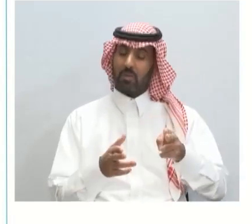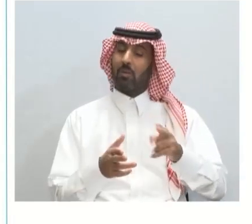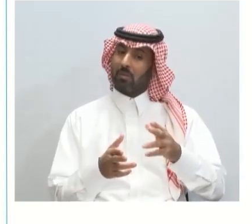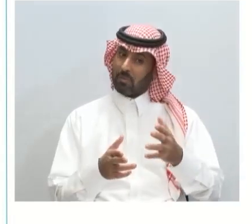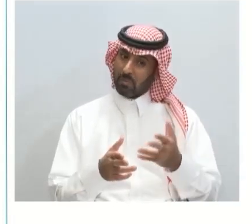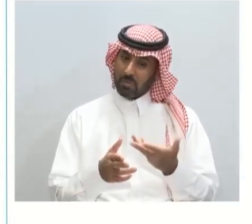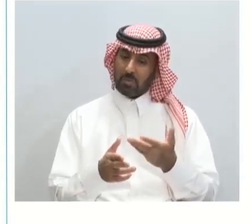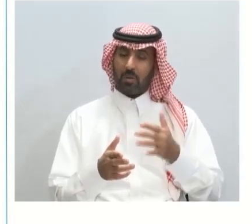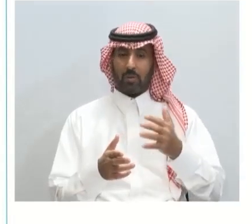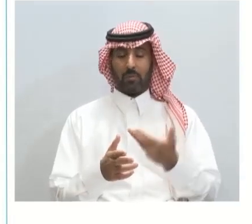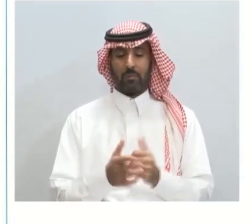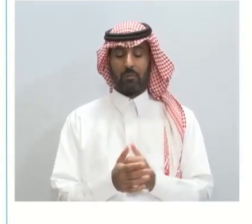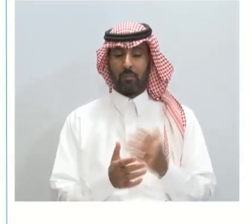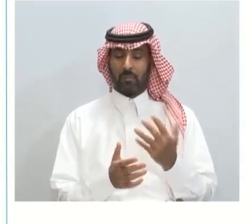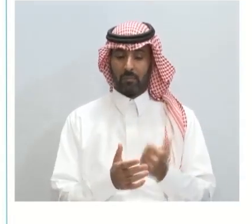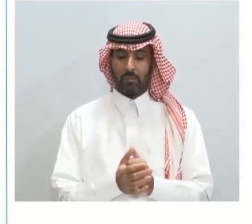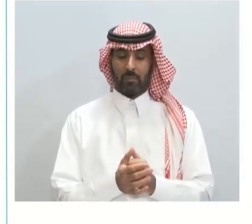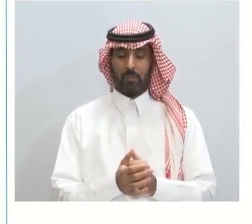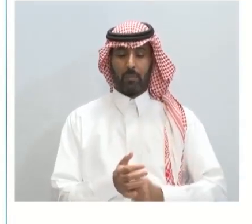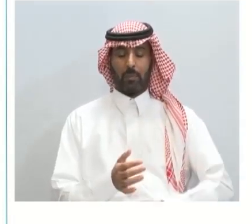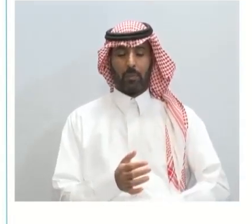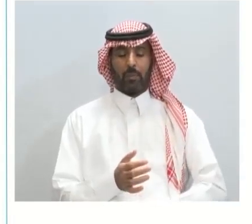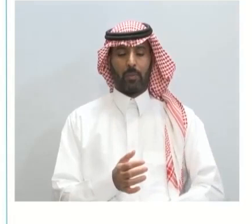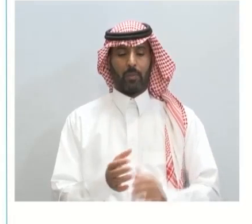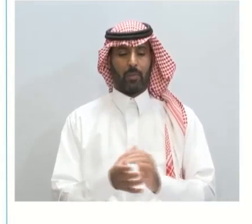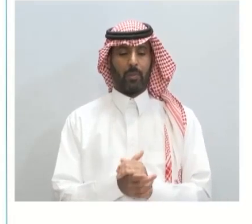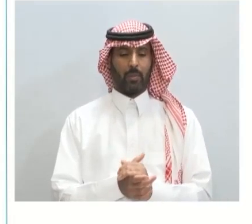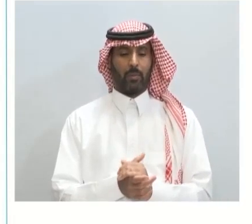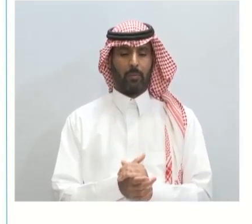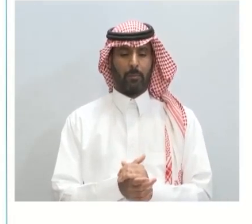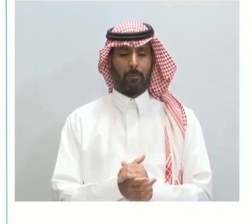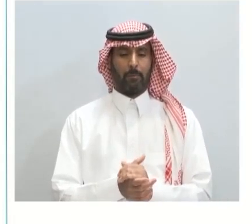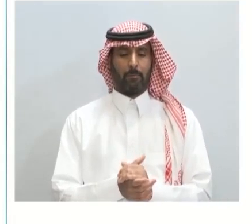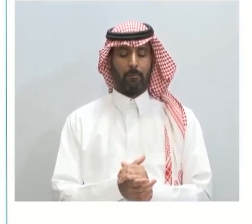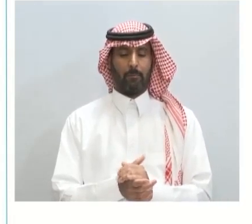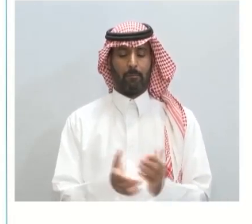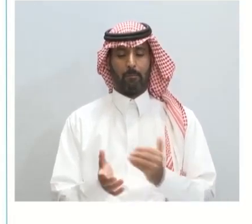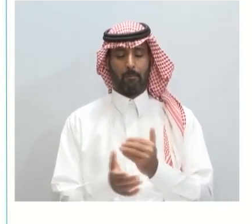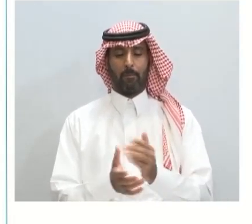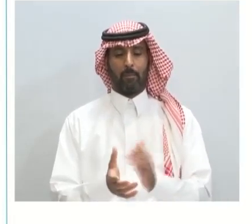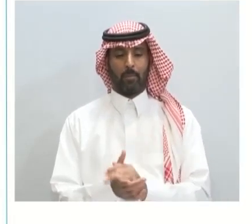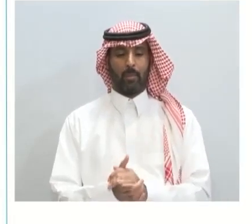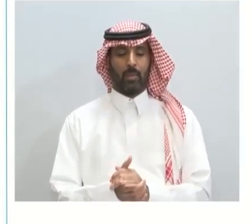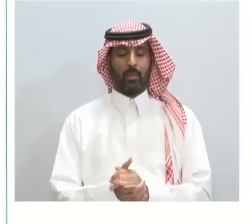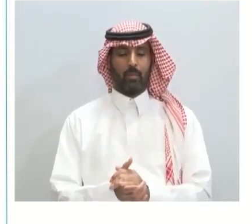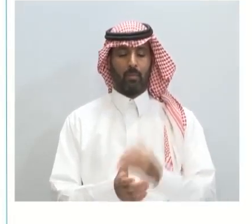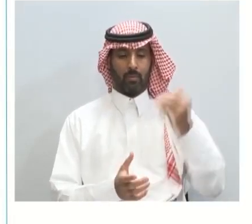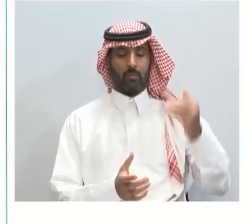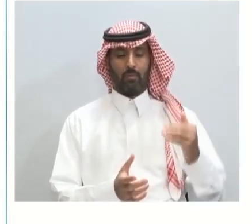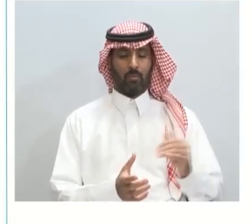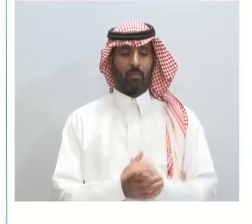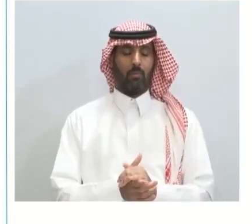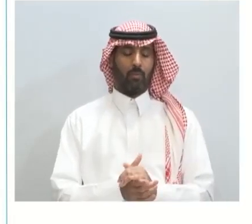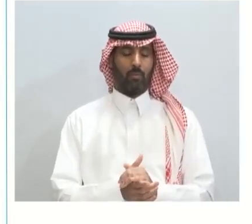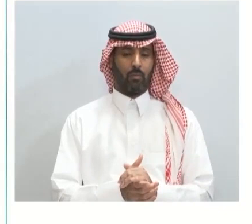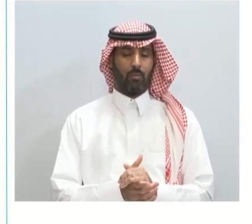prefix un, it means not, untreatable, unhappy, and so on.